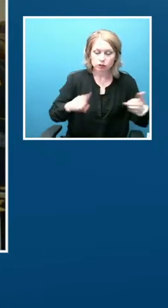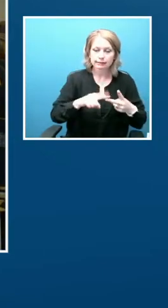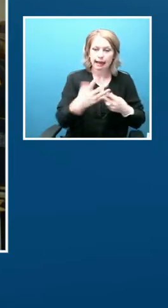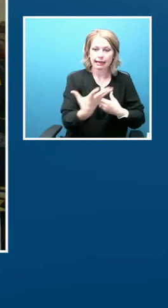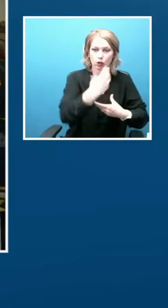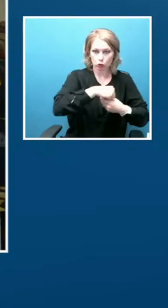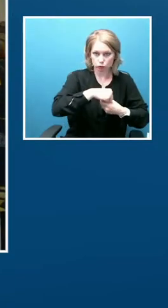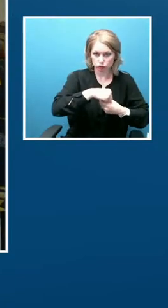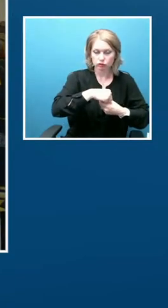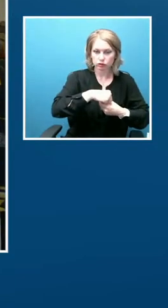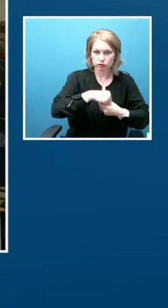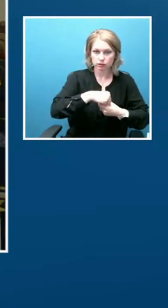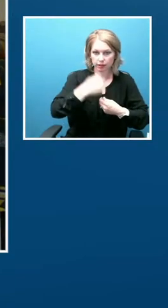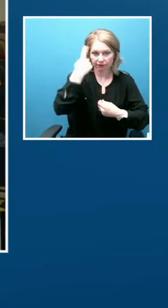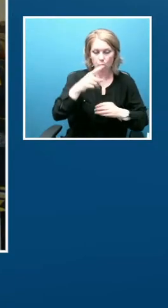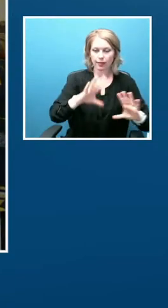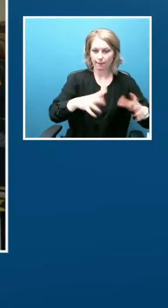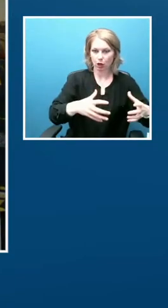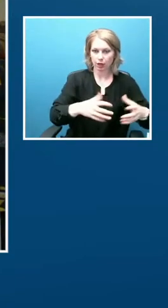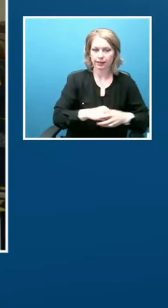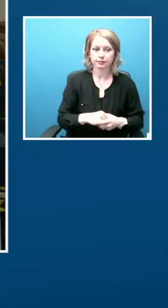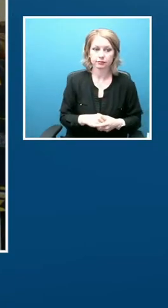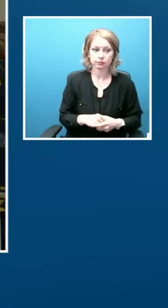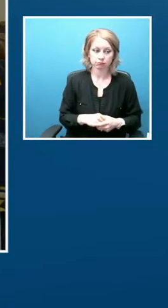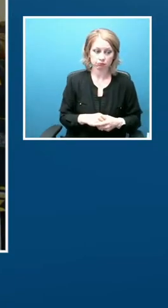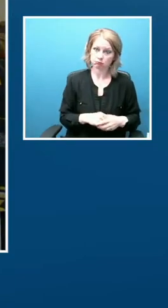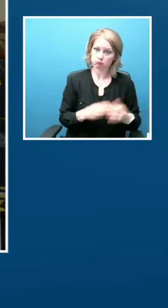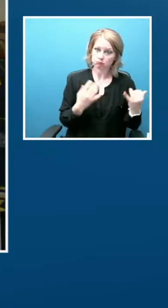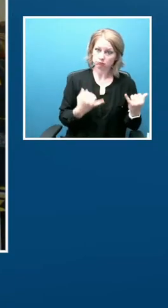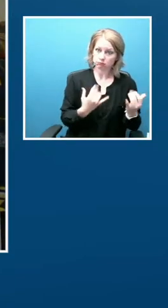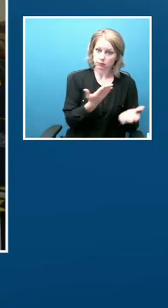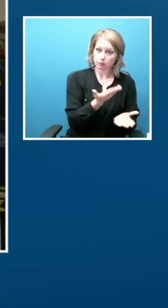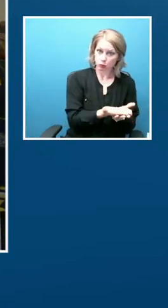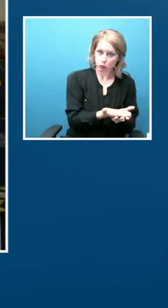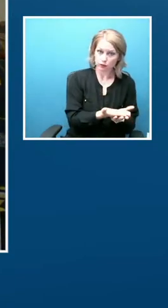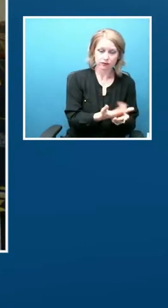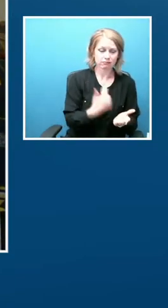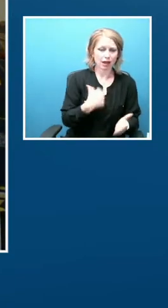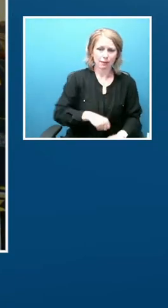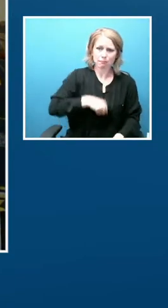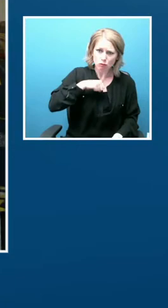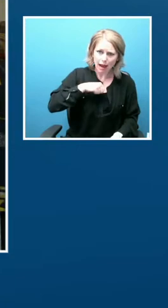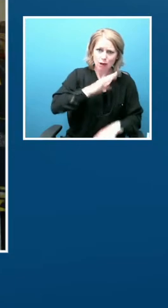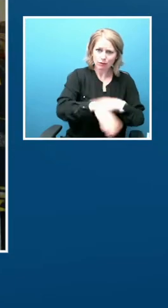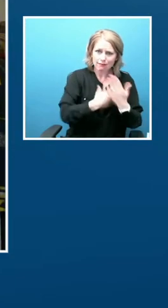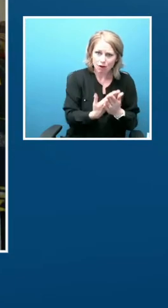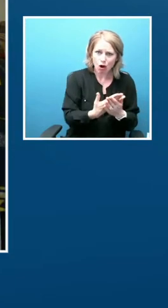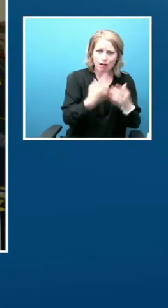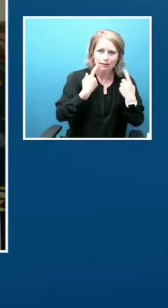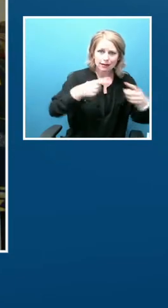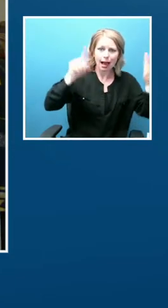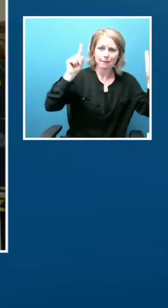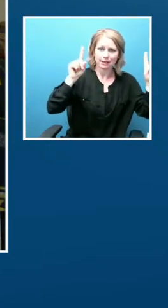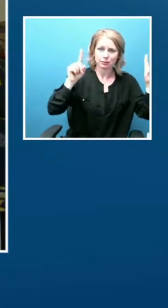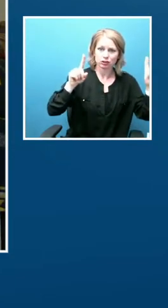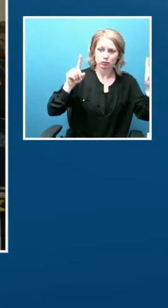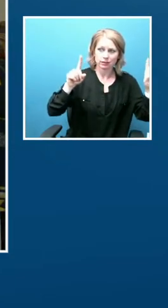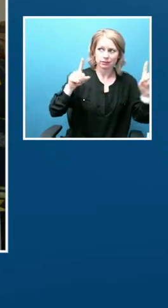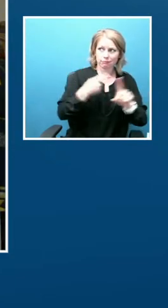Democratic Party. We have upheld our end of the bargain. I'm proud of all the accomplishments that we have made since last summer.